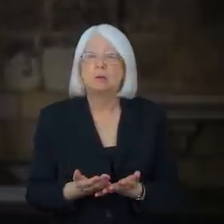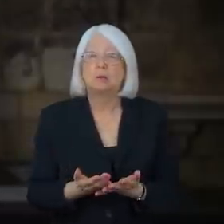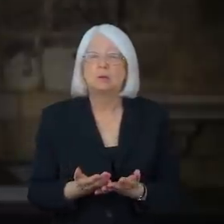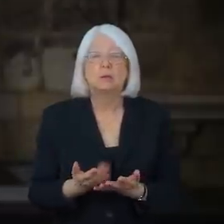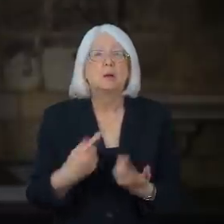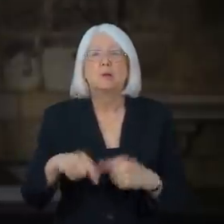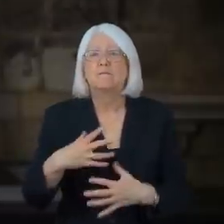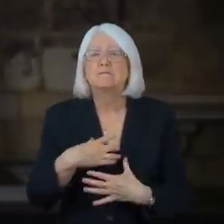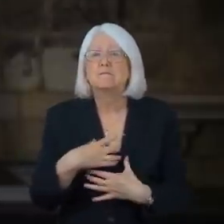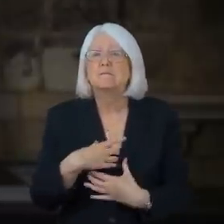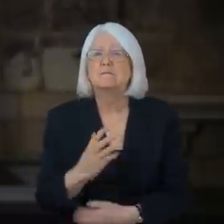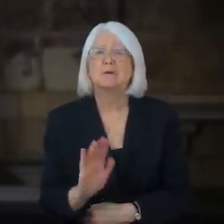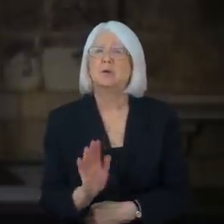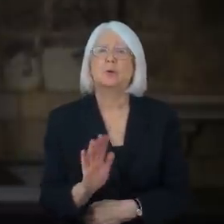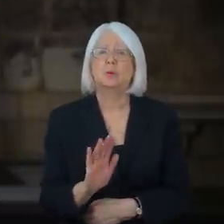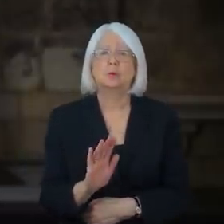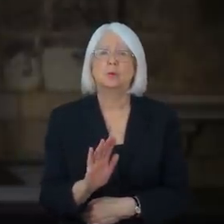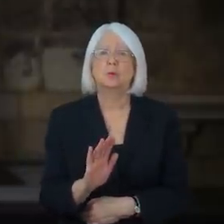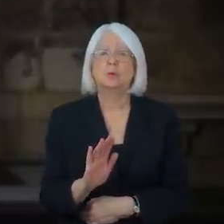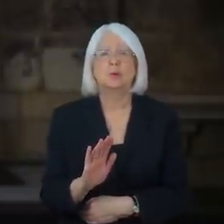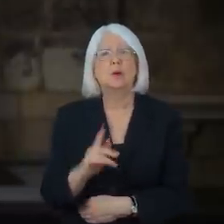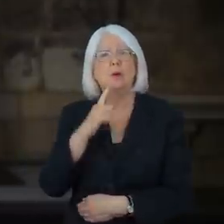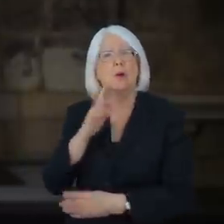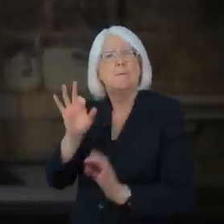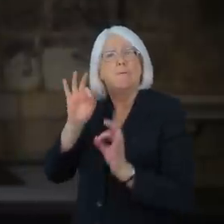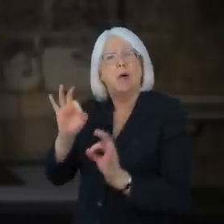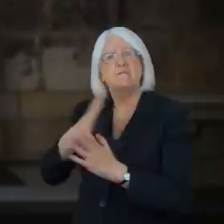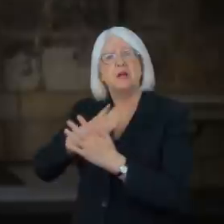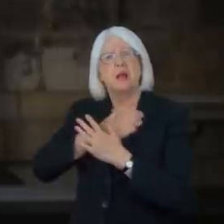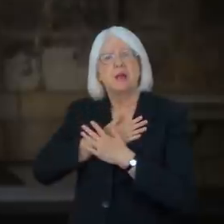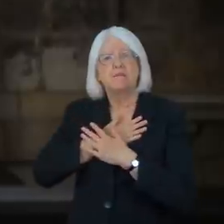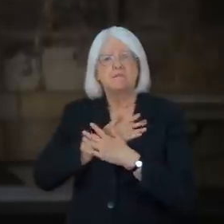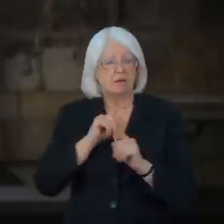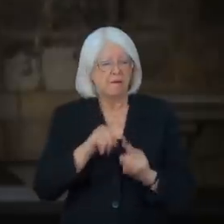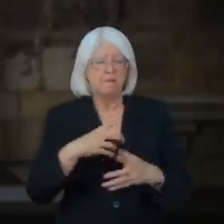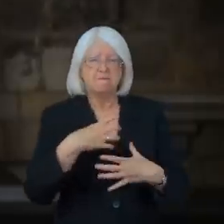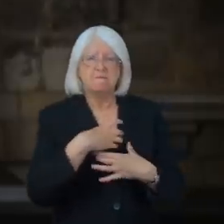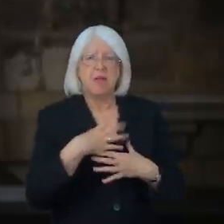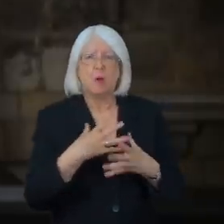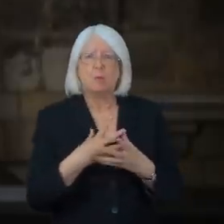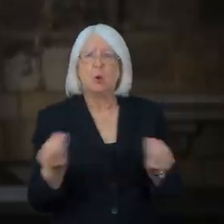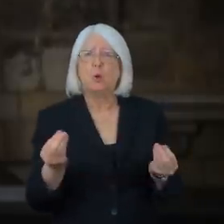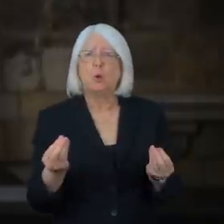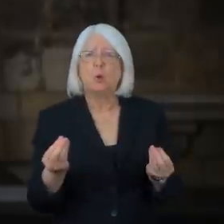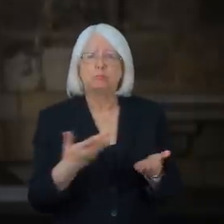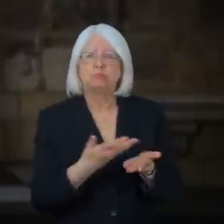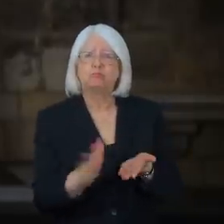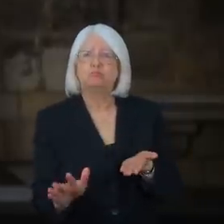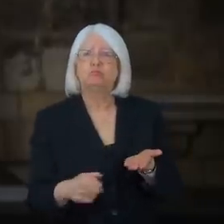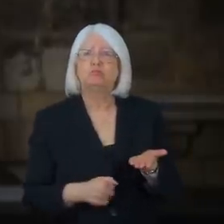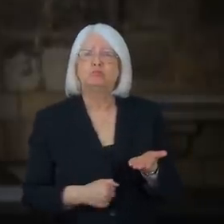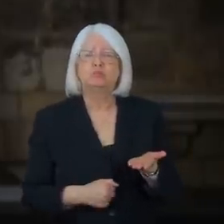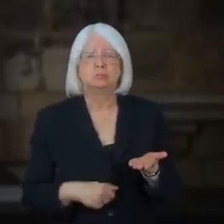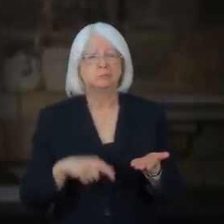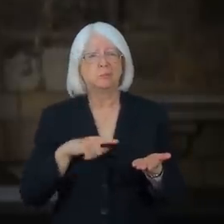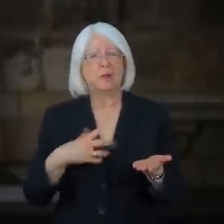no fear in love, but perfect love casts out fear. For